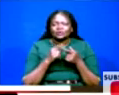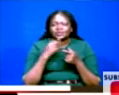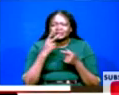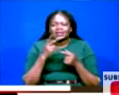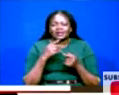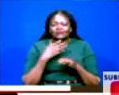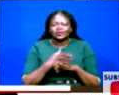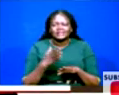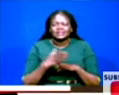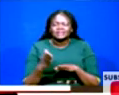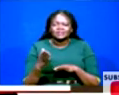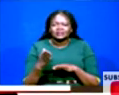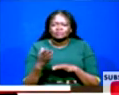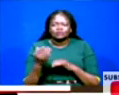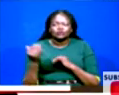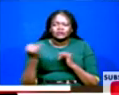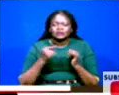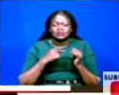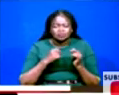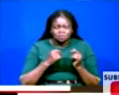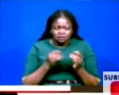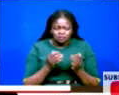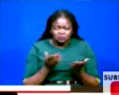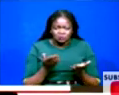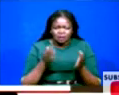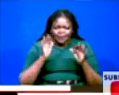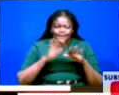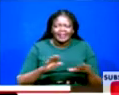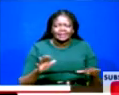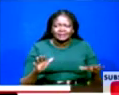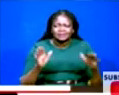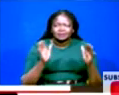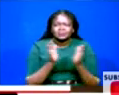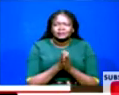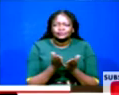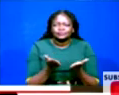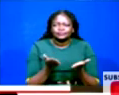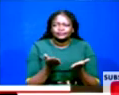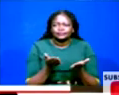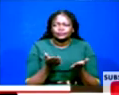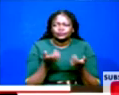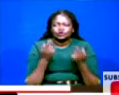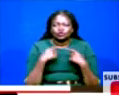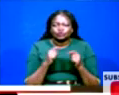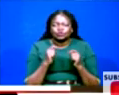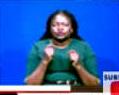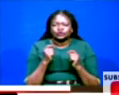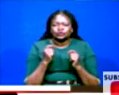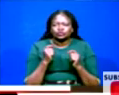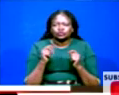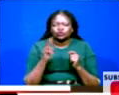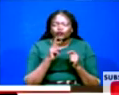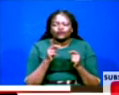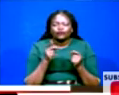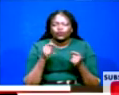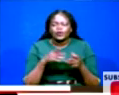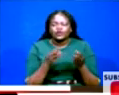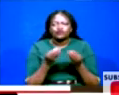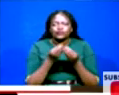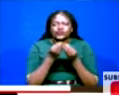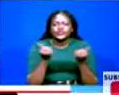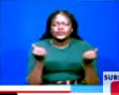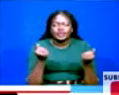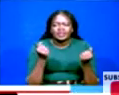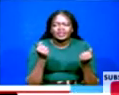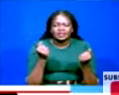being introduced in the industry, in the market generally, and we are trying to look for ways of actually harnessing this waste and converting